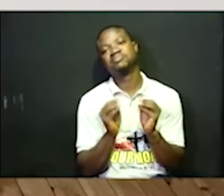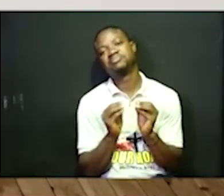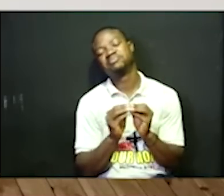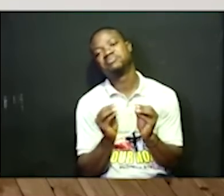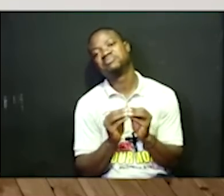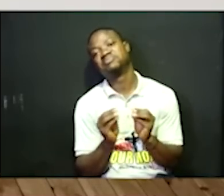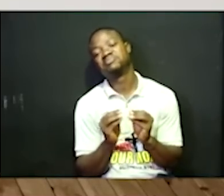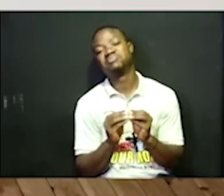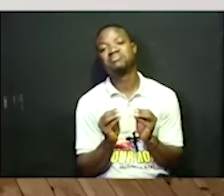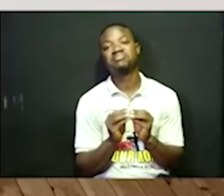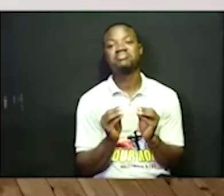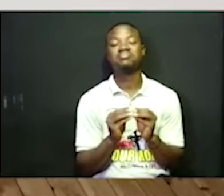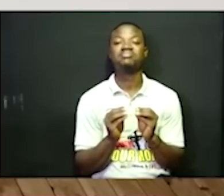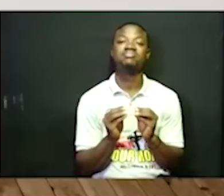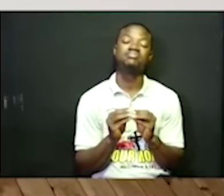offenses.